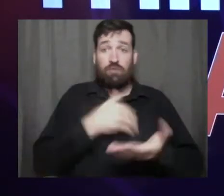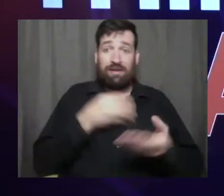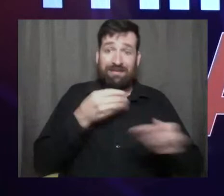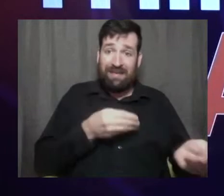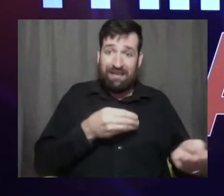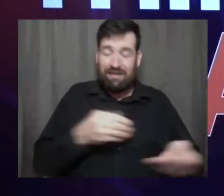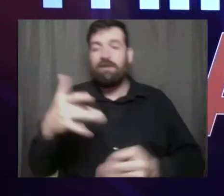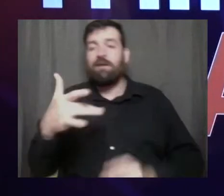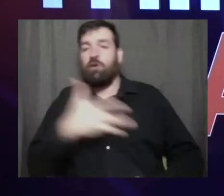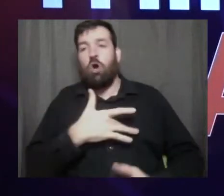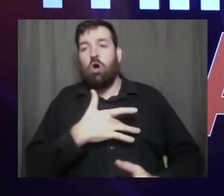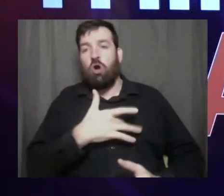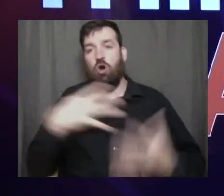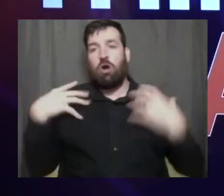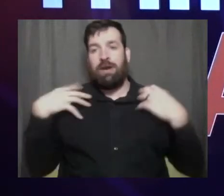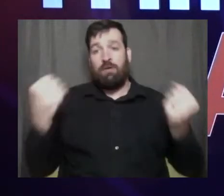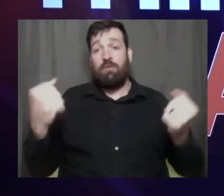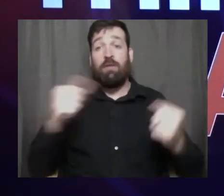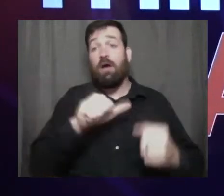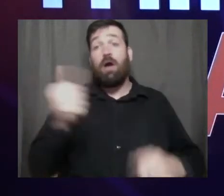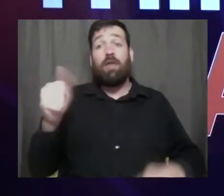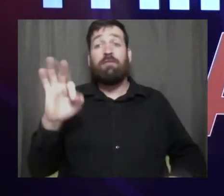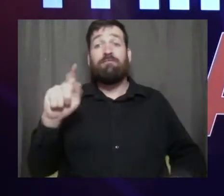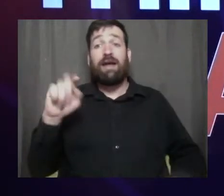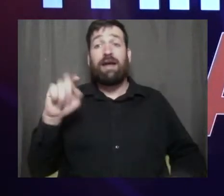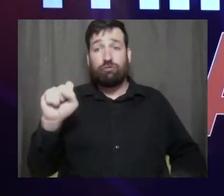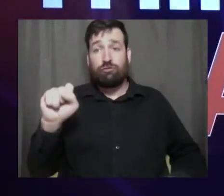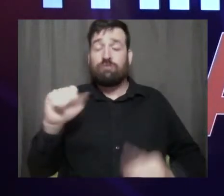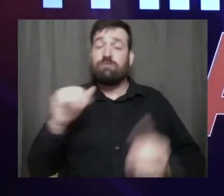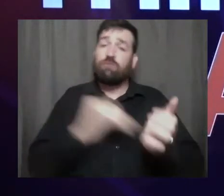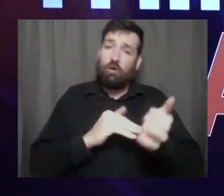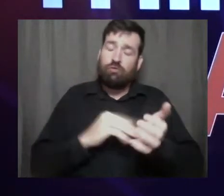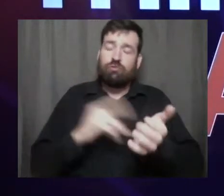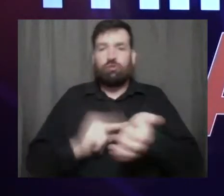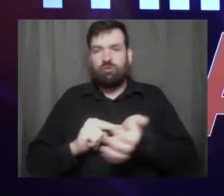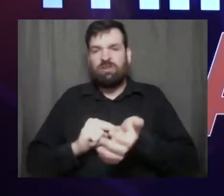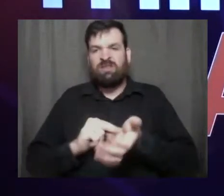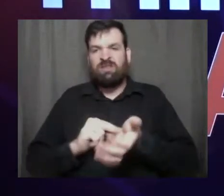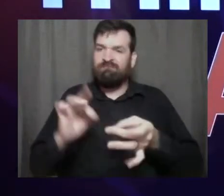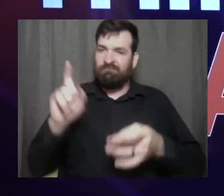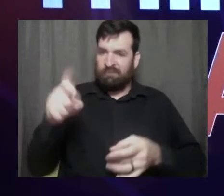and the other factors that doctors and nurses say you need to consider. That's next